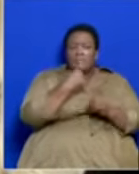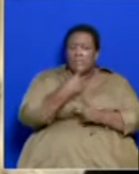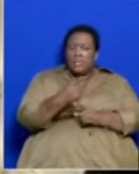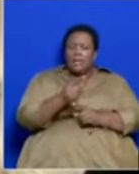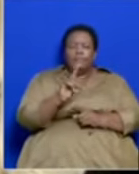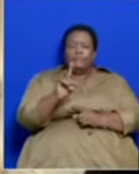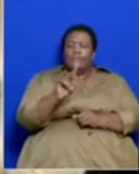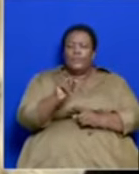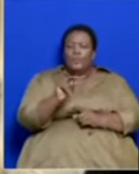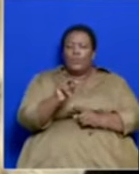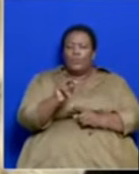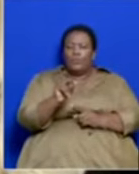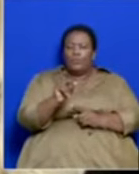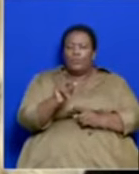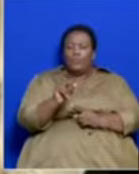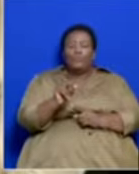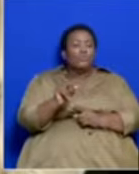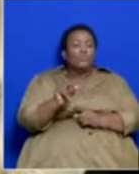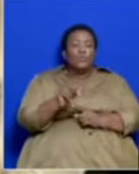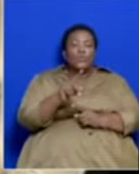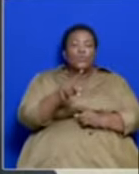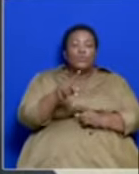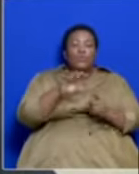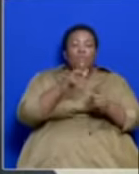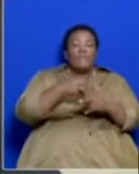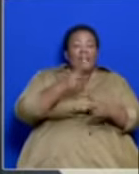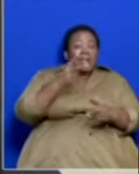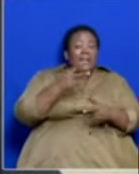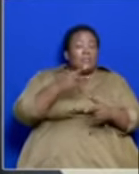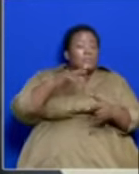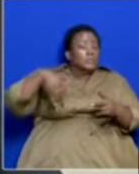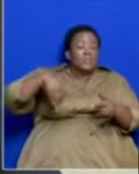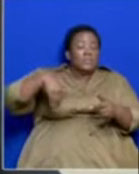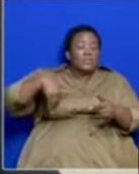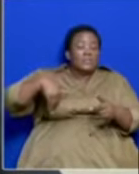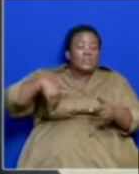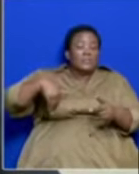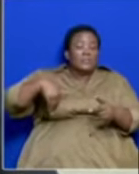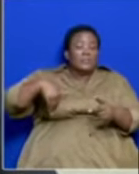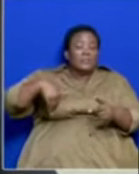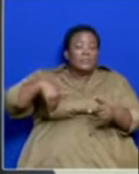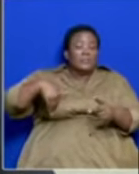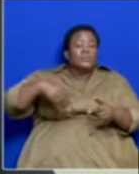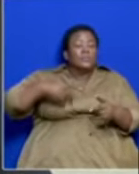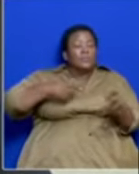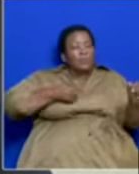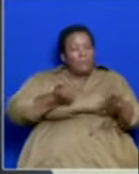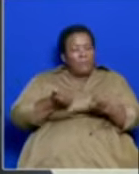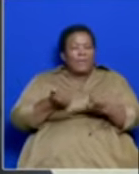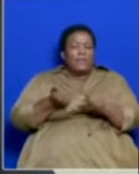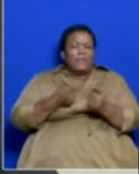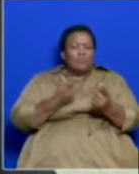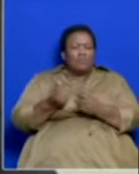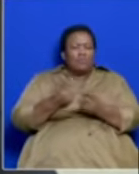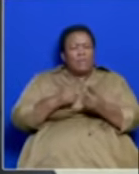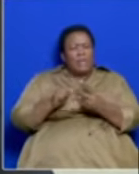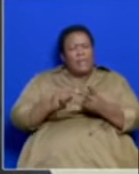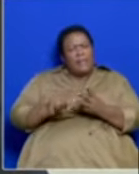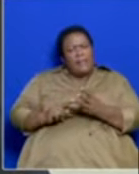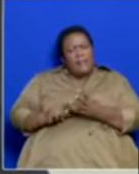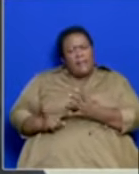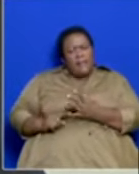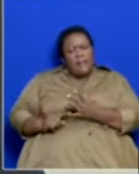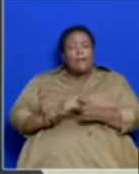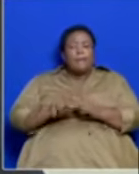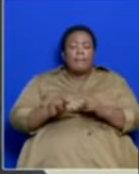you have not yet finalized the matter. Go and do 1, 2, 3, 4. But already on our